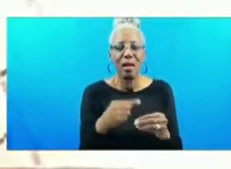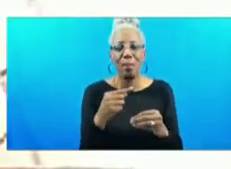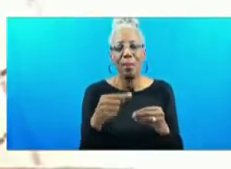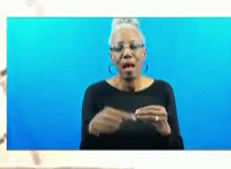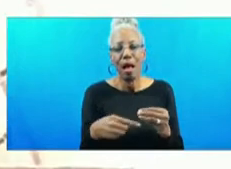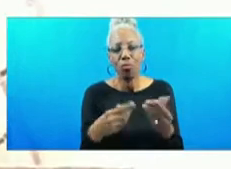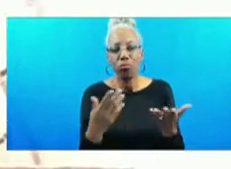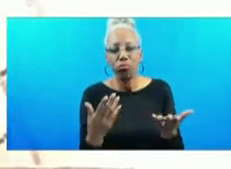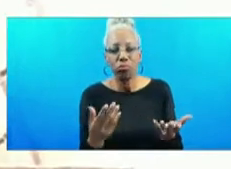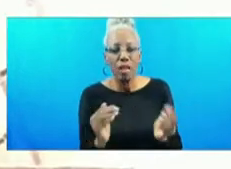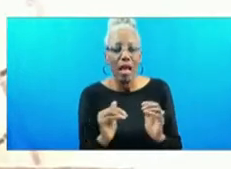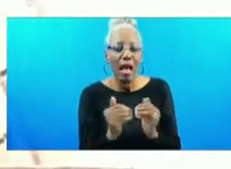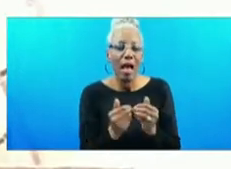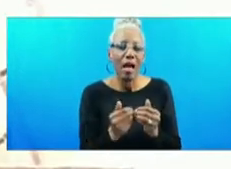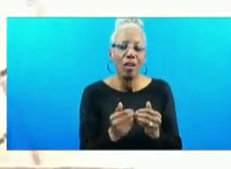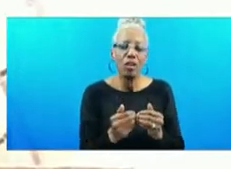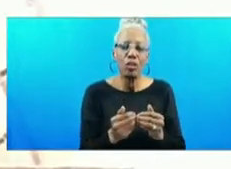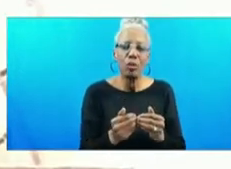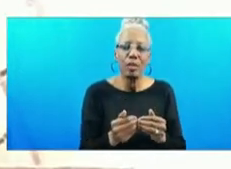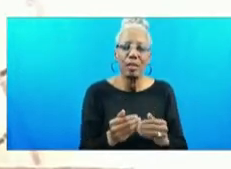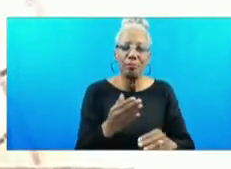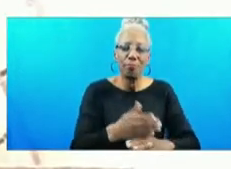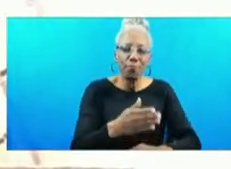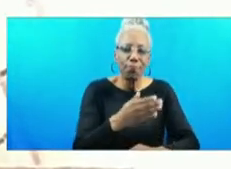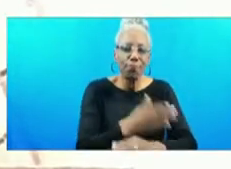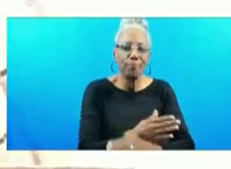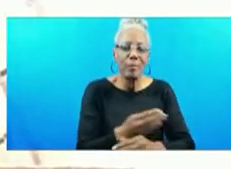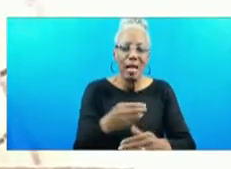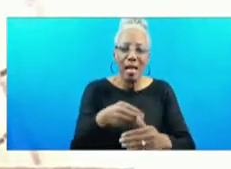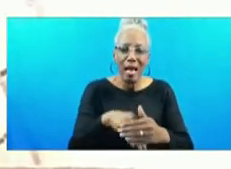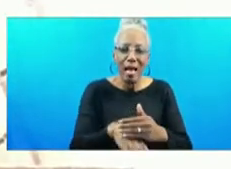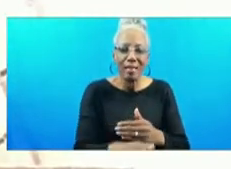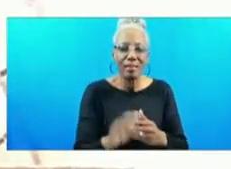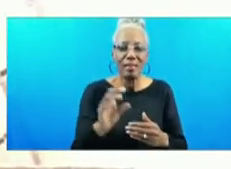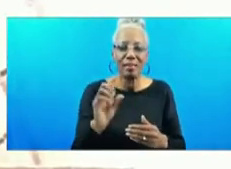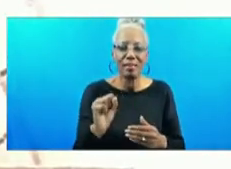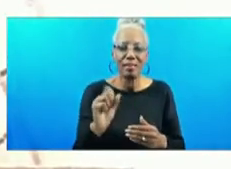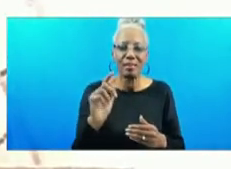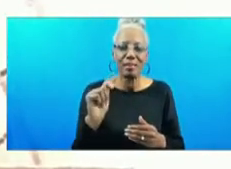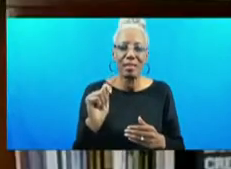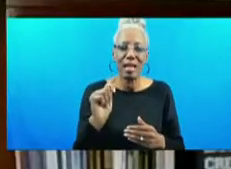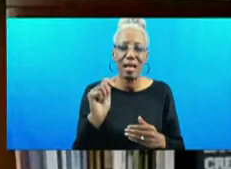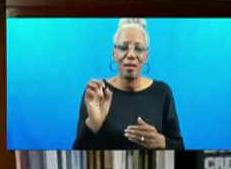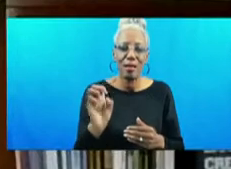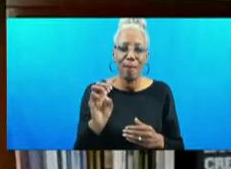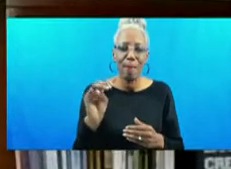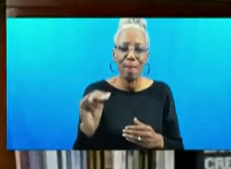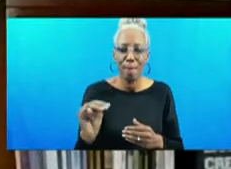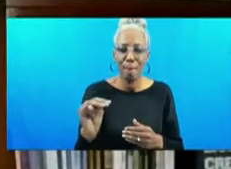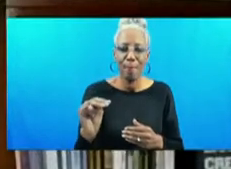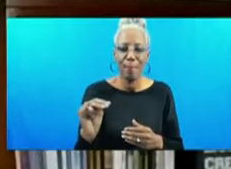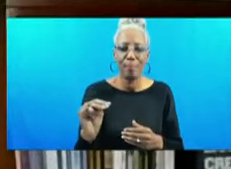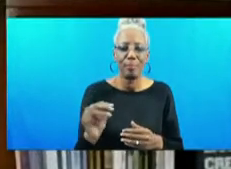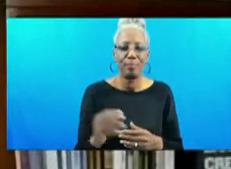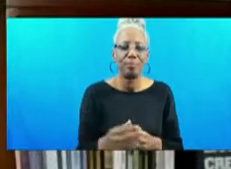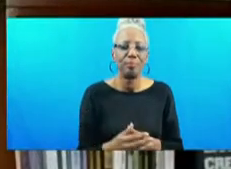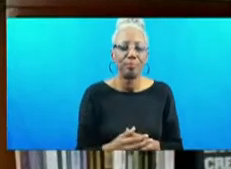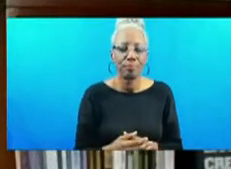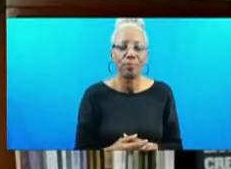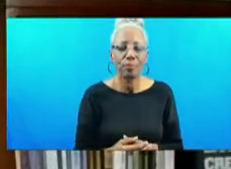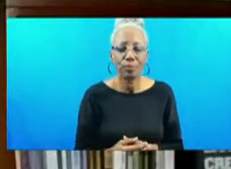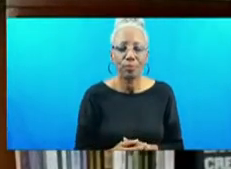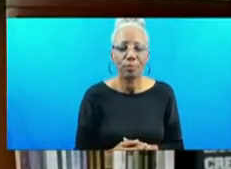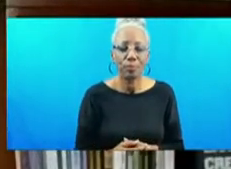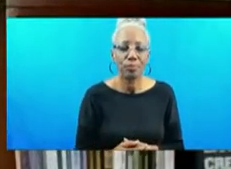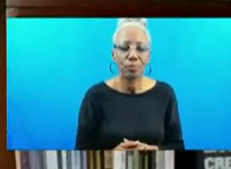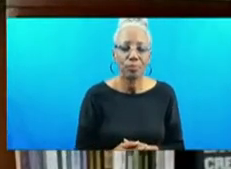expand access for STEM learning opportunities for those who are in the underserved populations. Absolutely. So the first way is